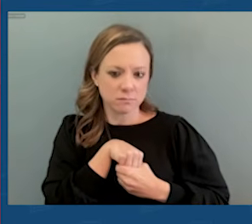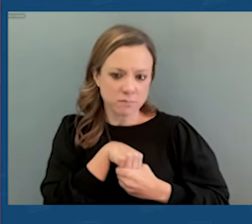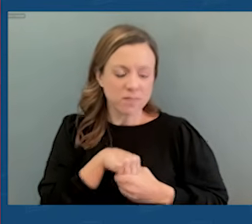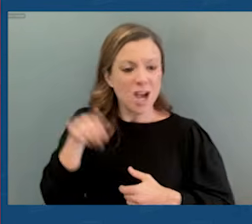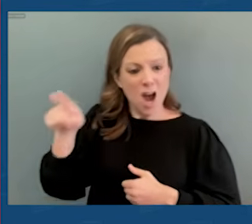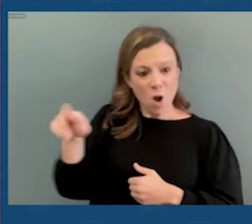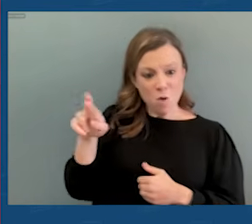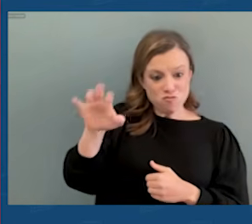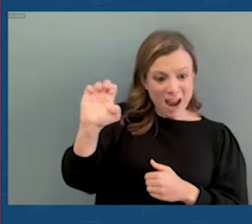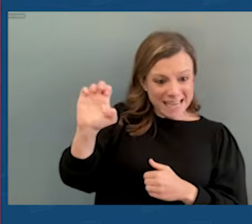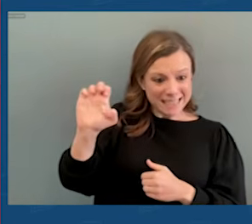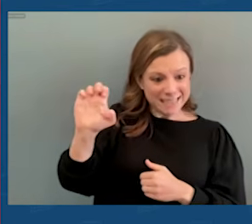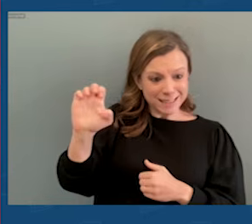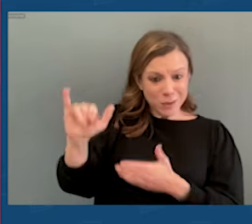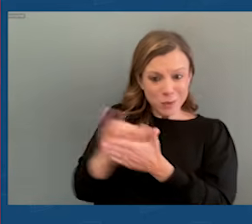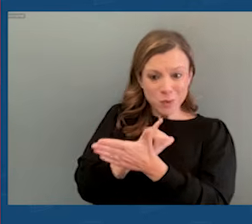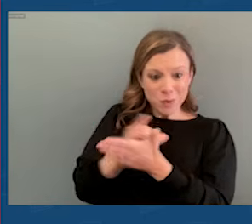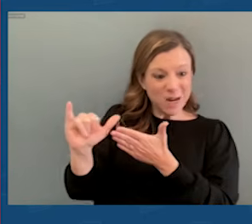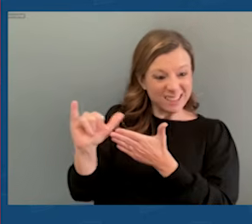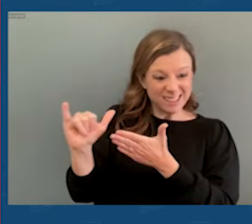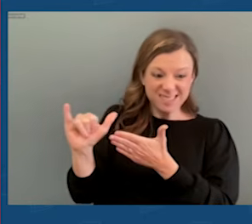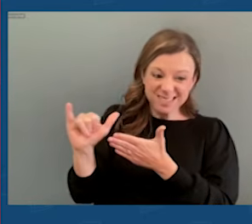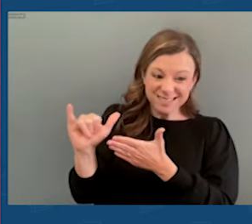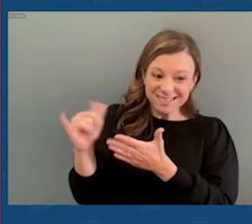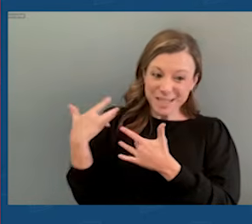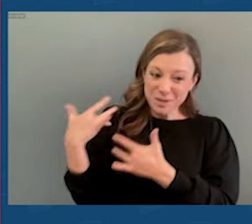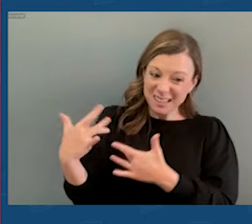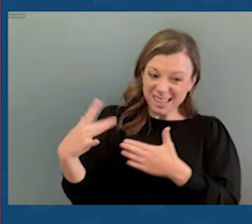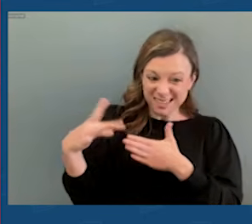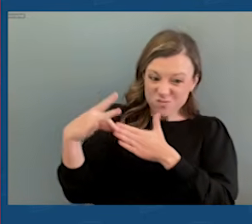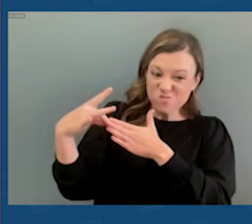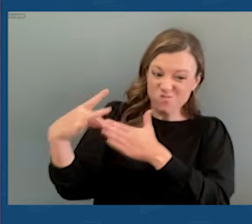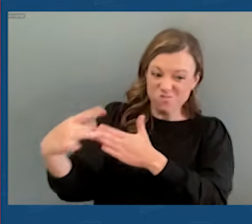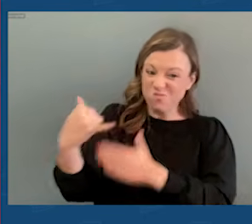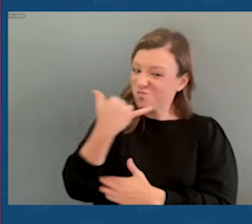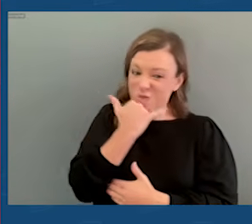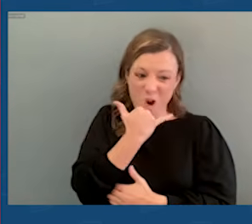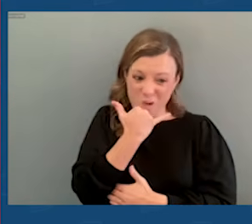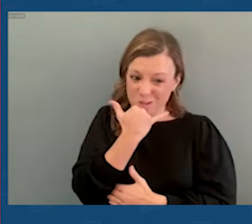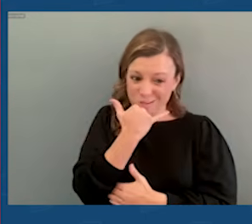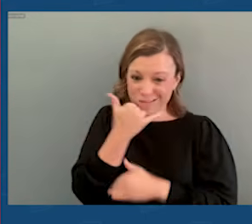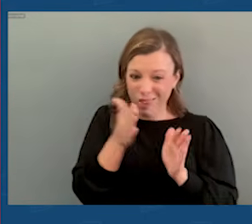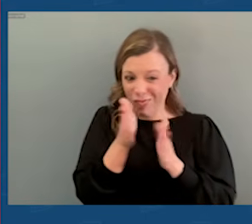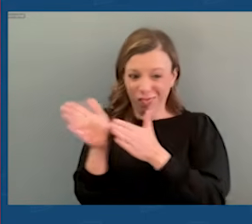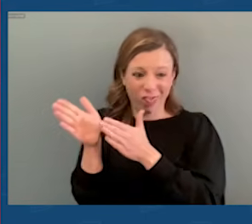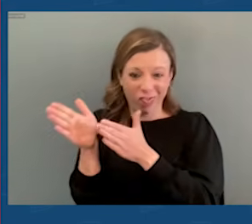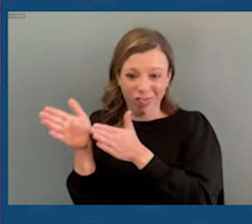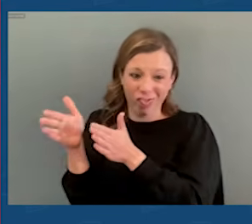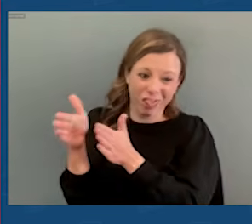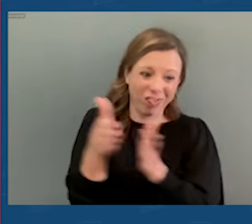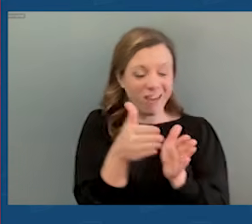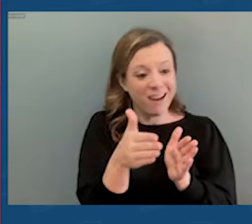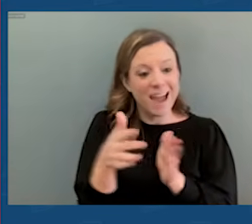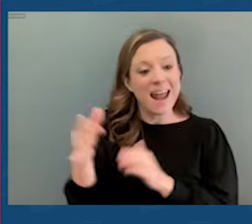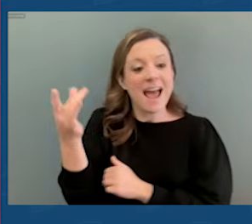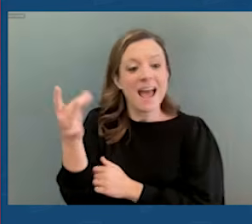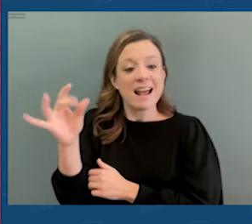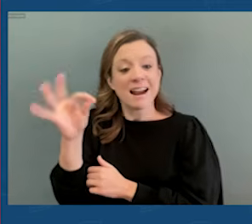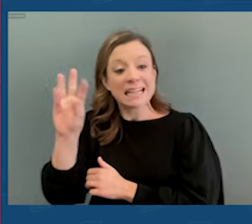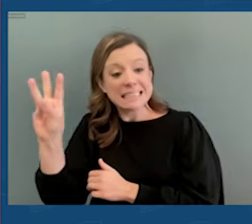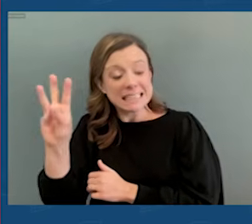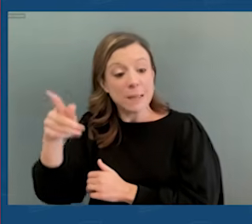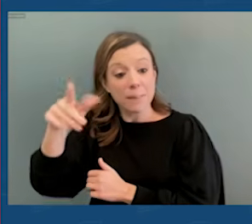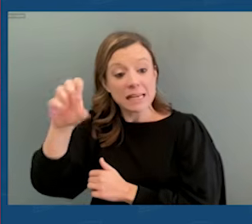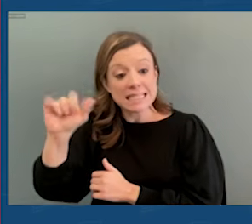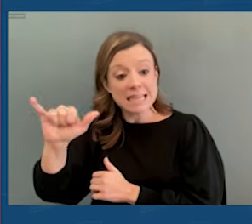often led in the wrong direction. In establishing the doctrine of separate but equal in 1896 in its Plessy versus Ferguson decision that